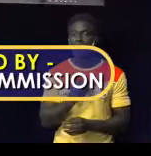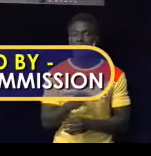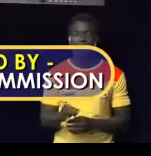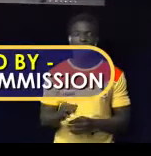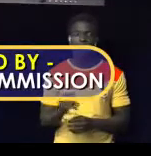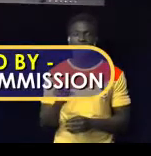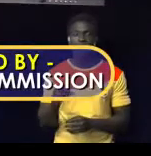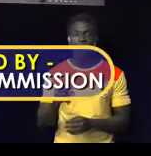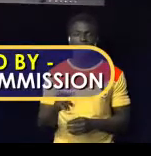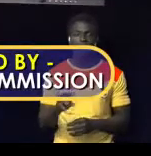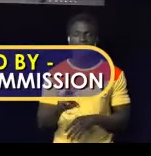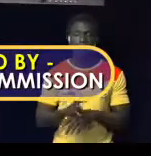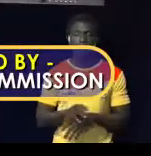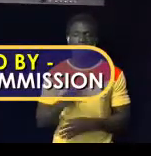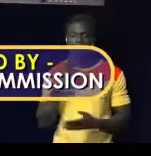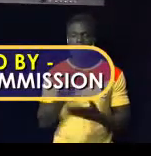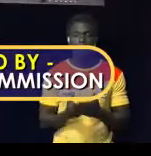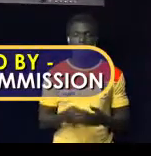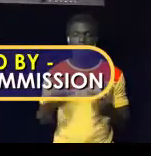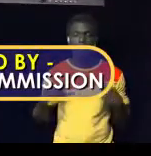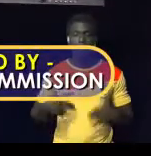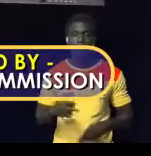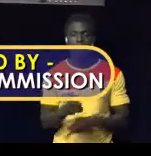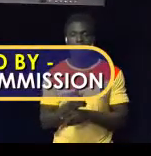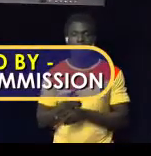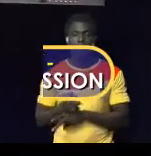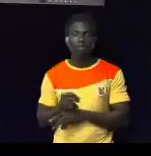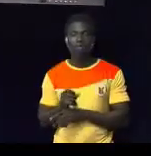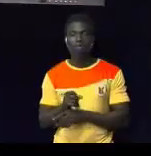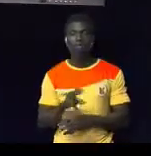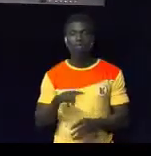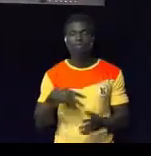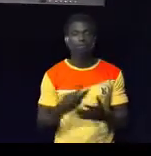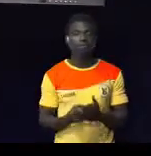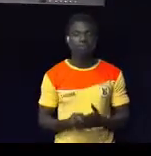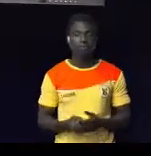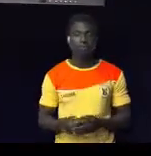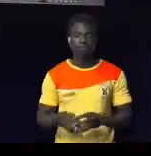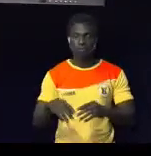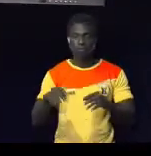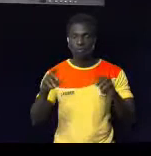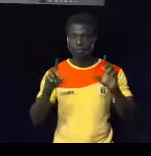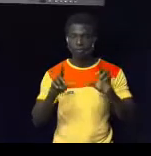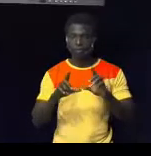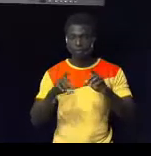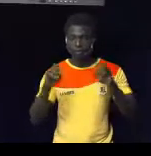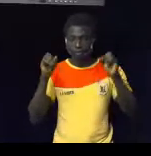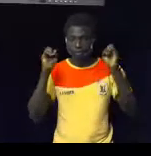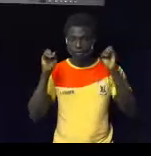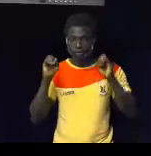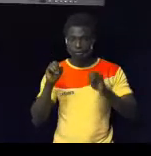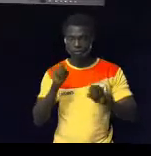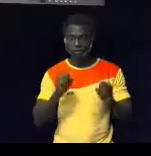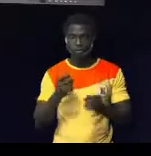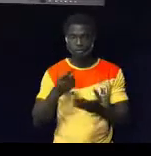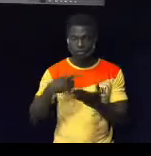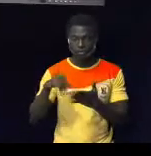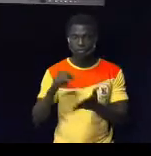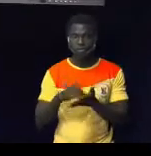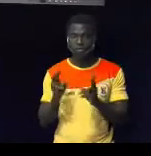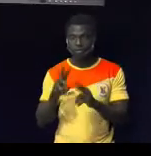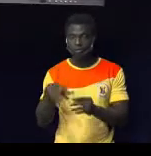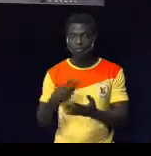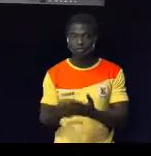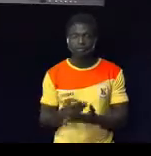of foreign culture. Good healthcare system and practice, well-structured educational system. Mark